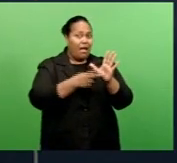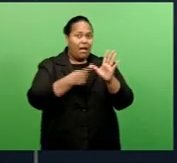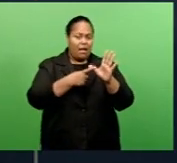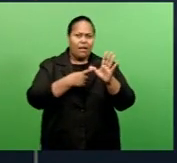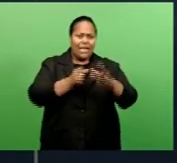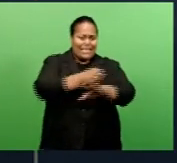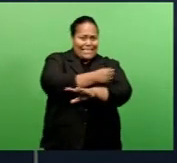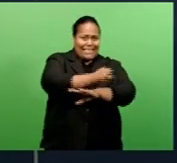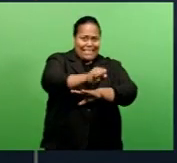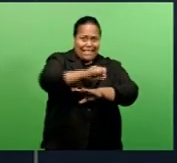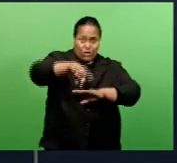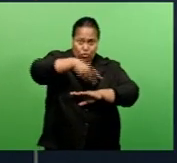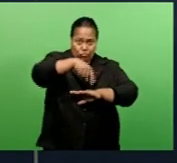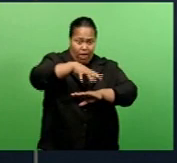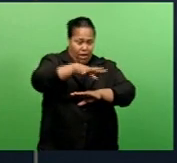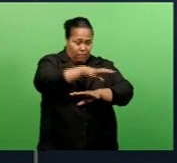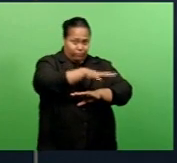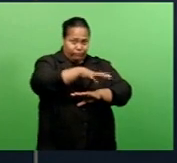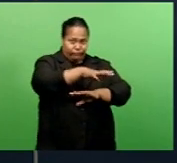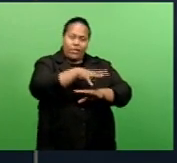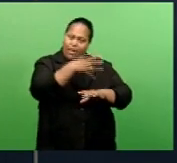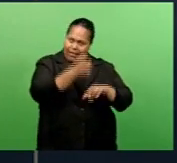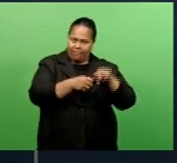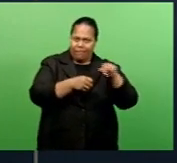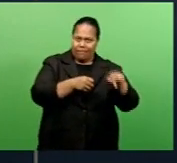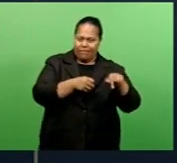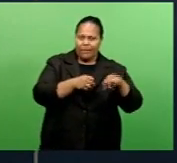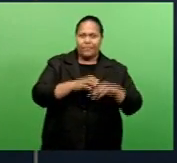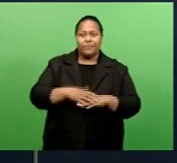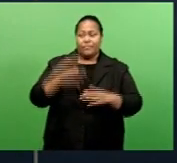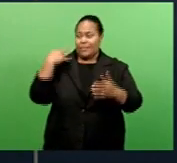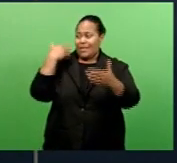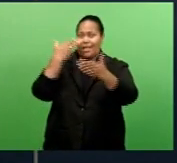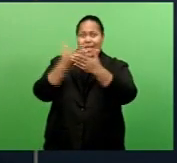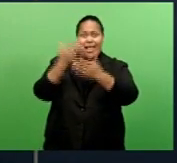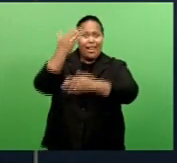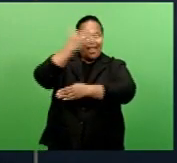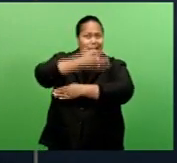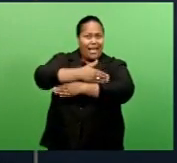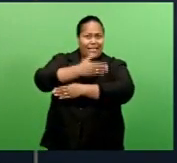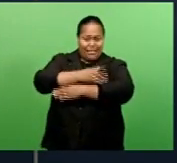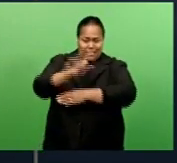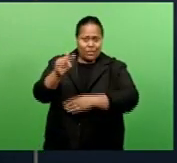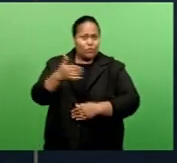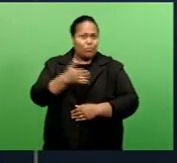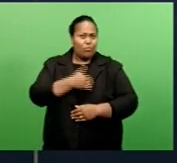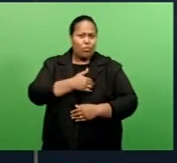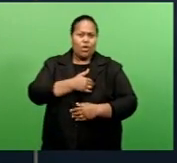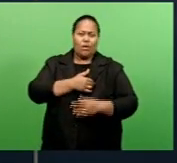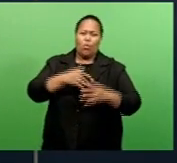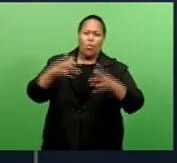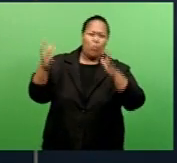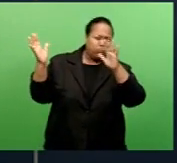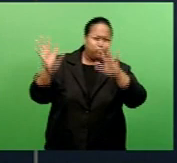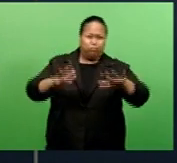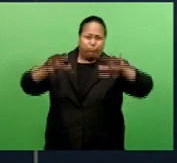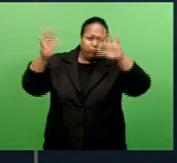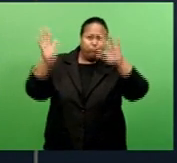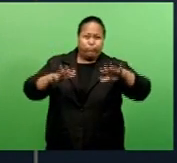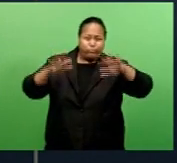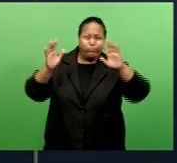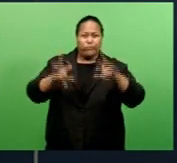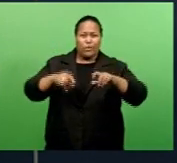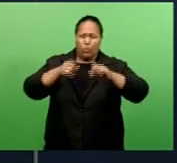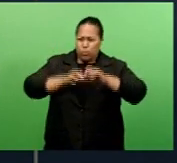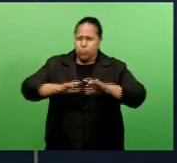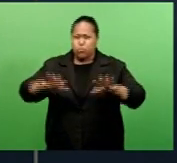coast of Suva. Overnight and into this morning, the system brought torrential rain and strong winds, resulting in widespread